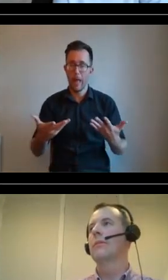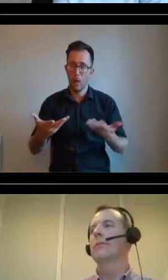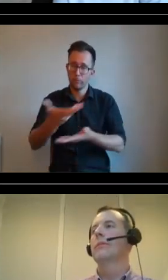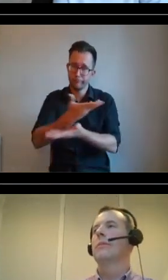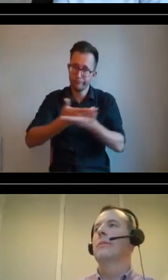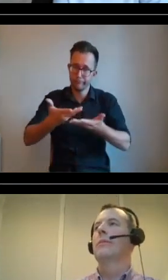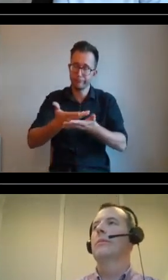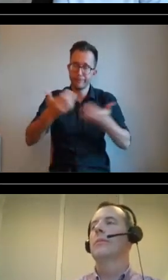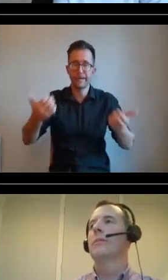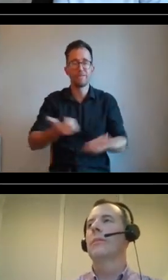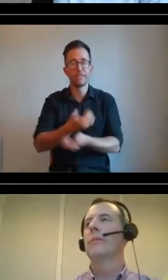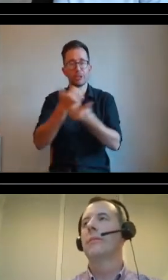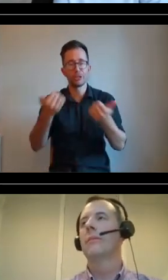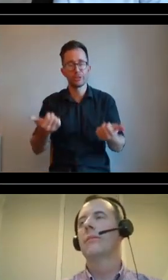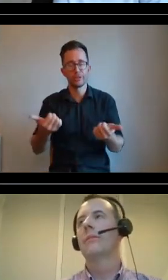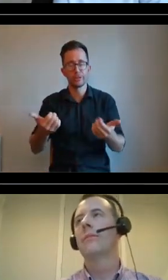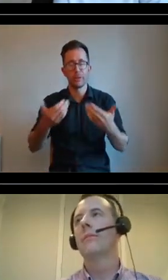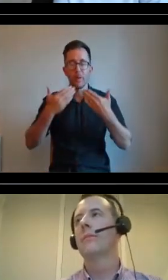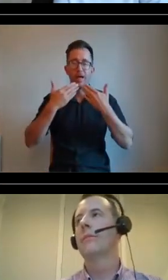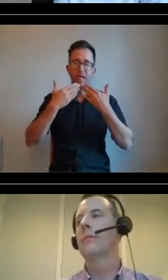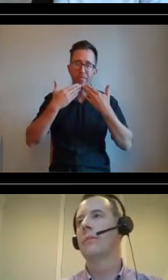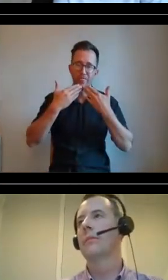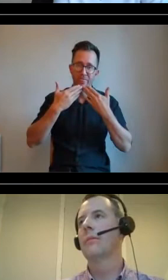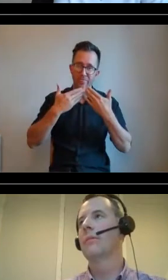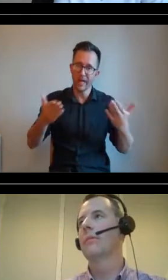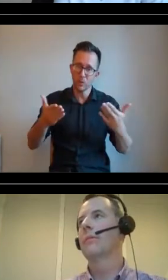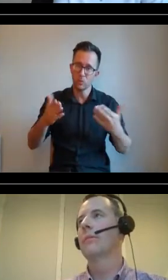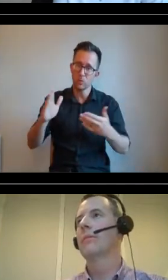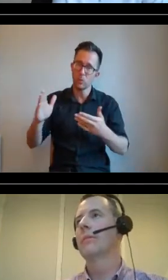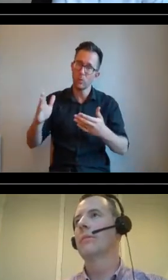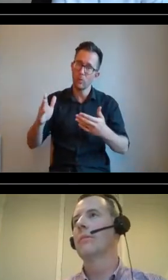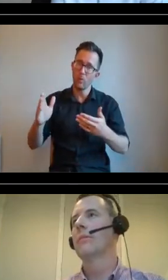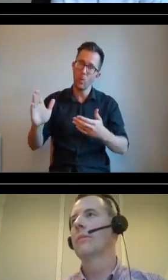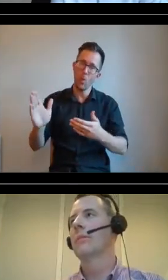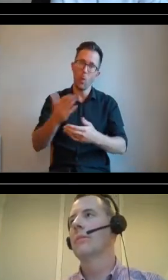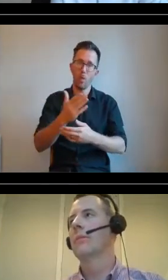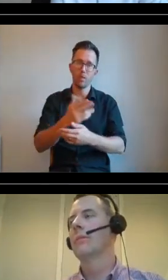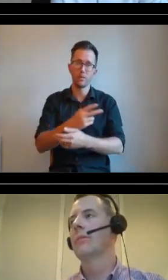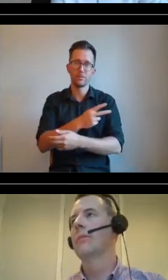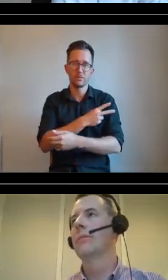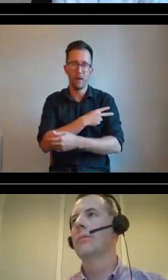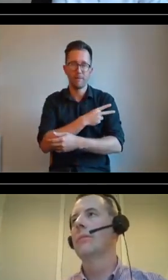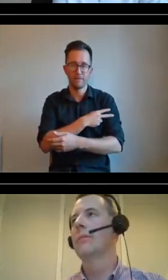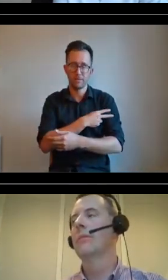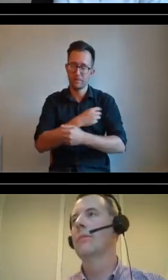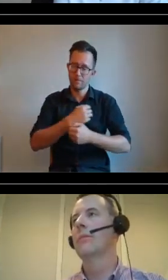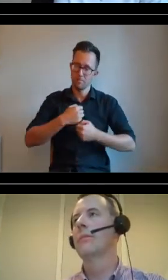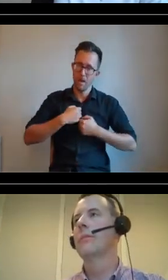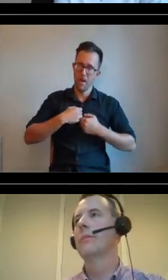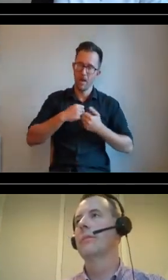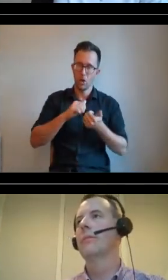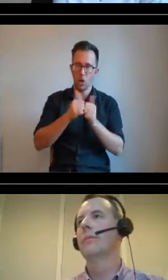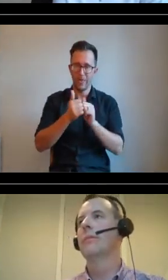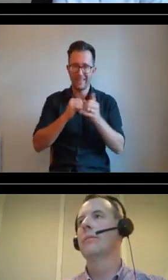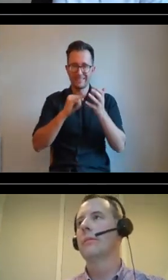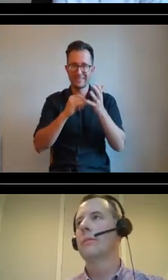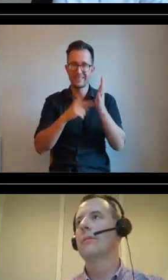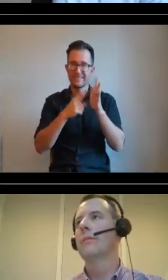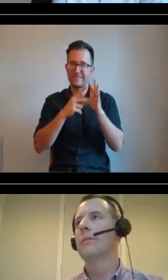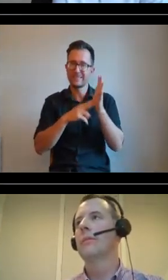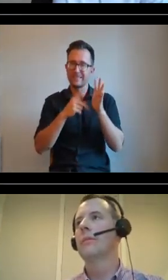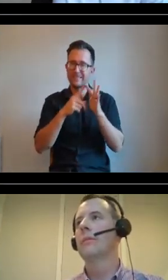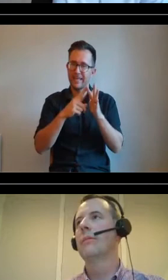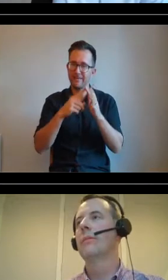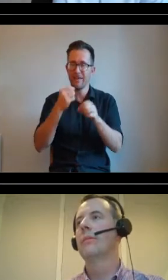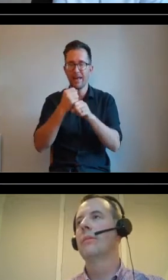today and for this evening. I'd like to say a huge thank you on my behalf and on behalf of my fellow panelists, Steve and Gary.